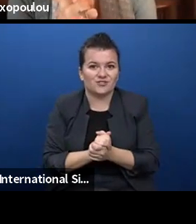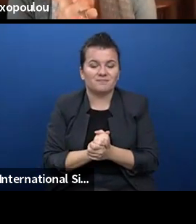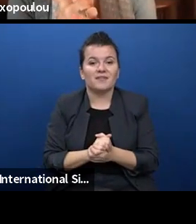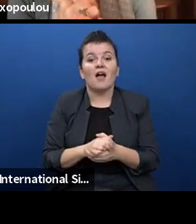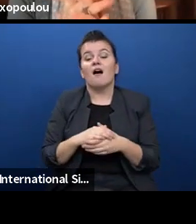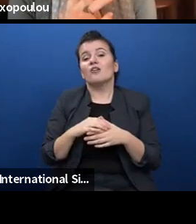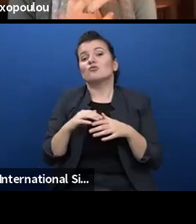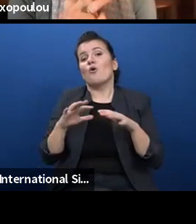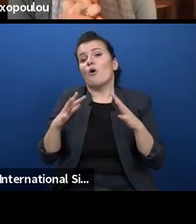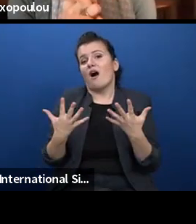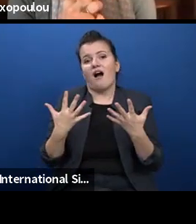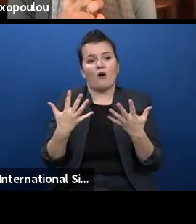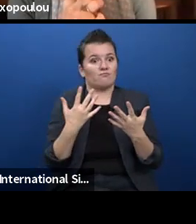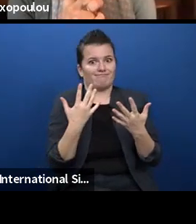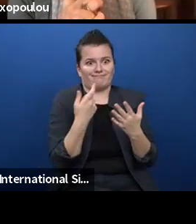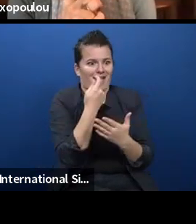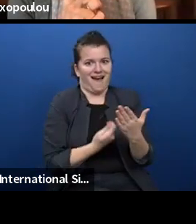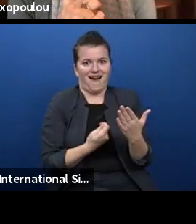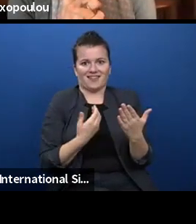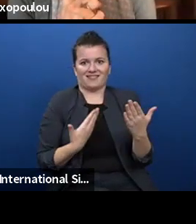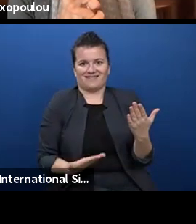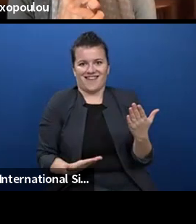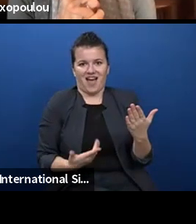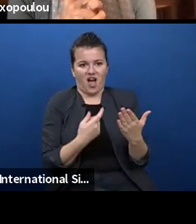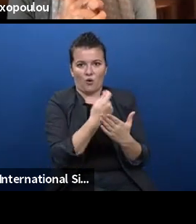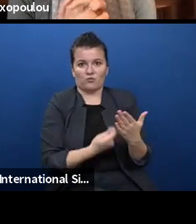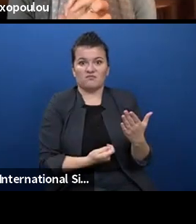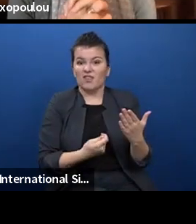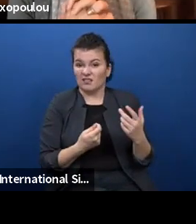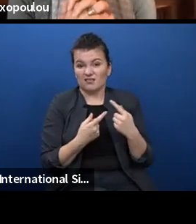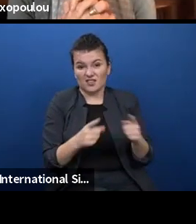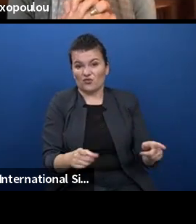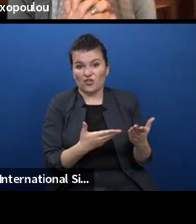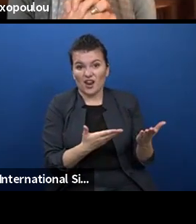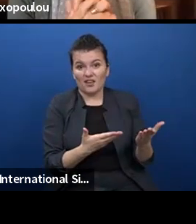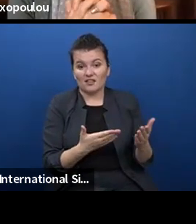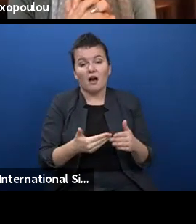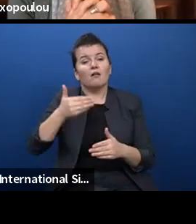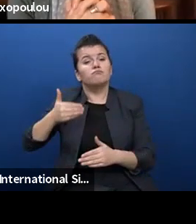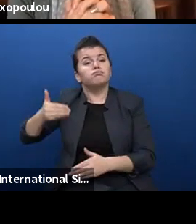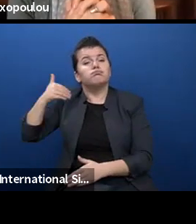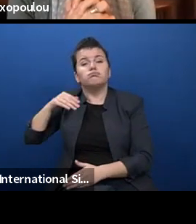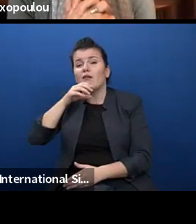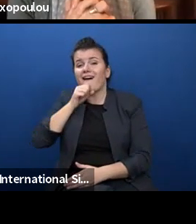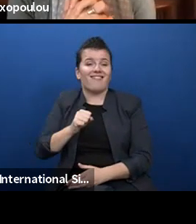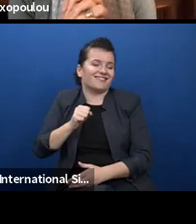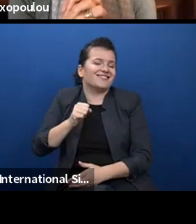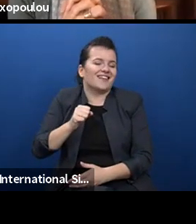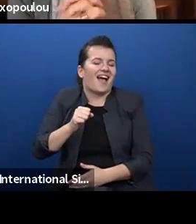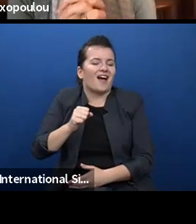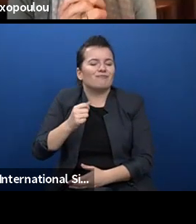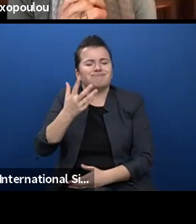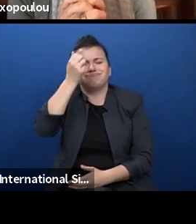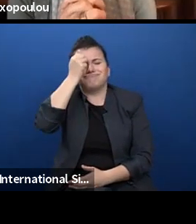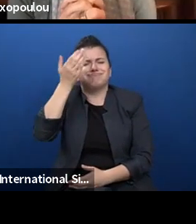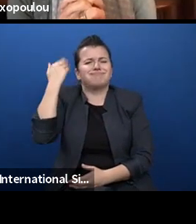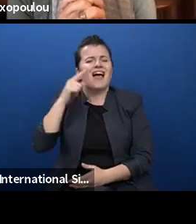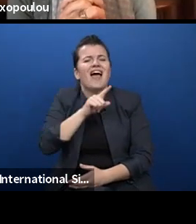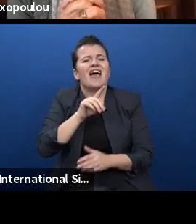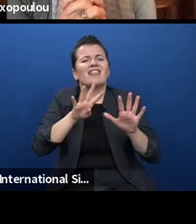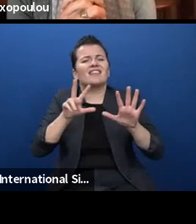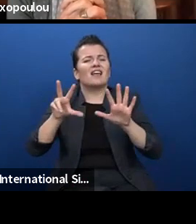operate our art system now has not been like this for terribly long. I'm old enough to remember that it was quite different when I started back in the 80s.